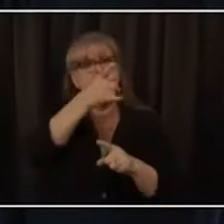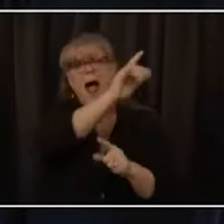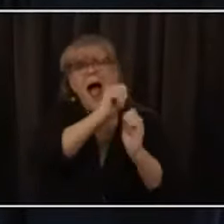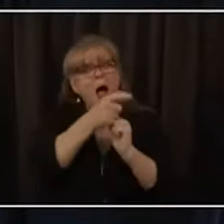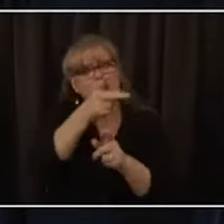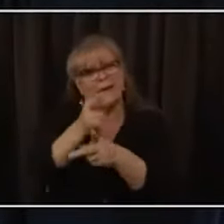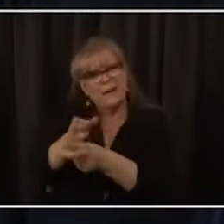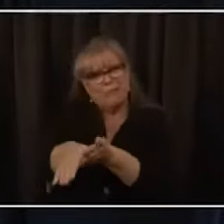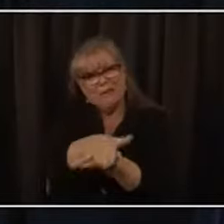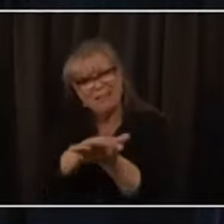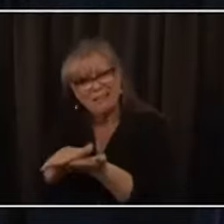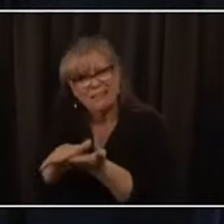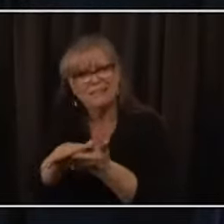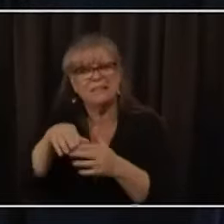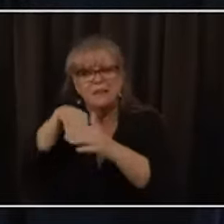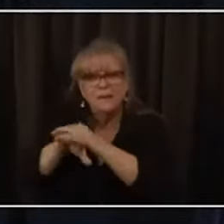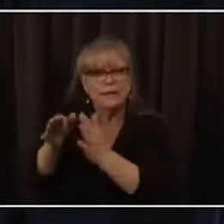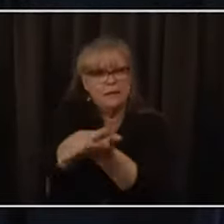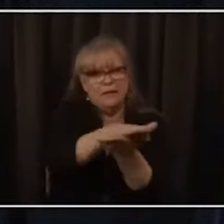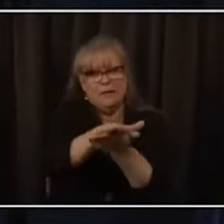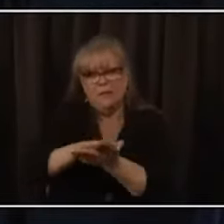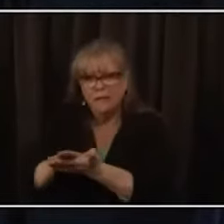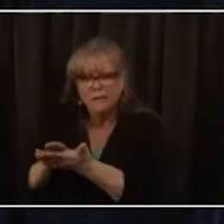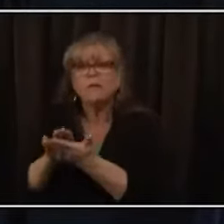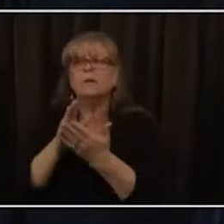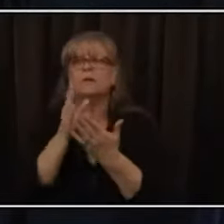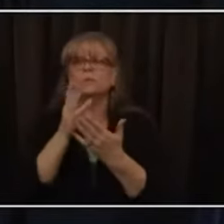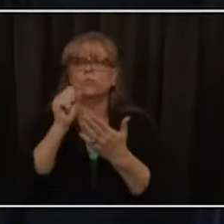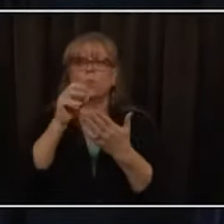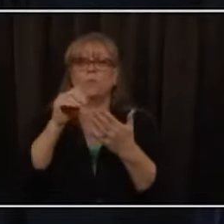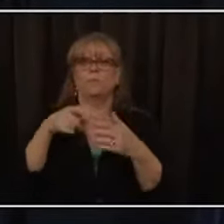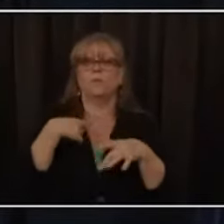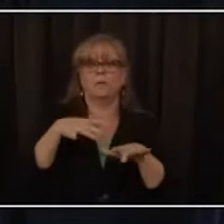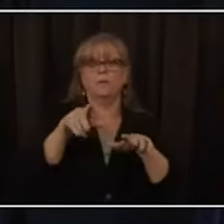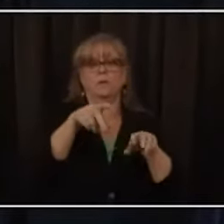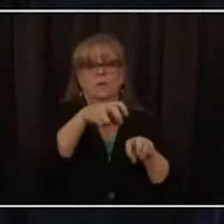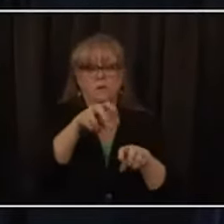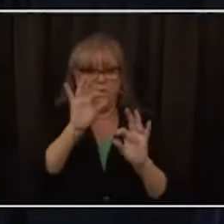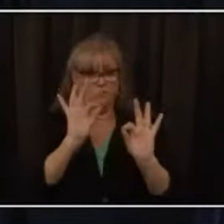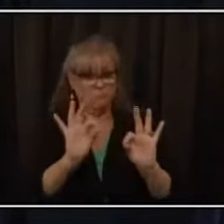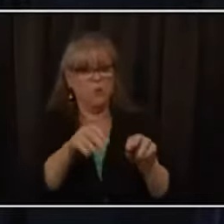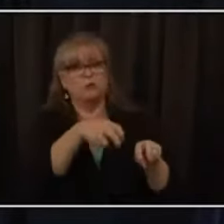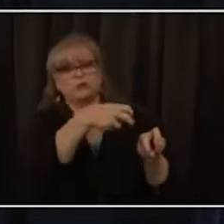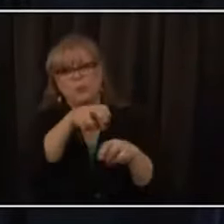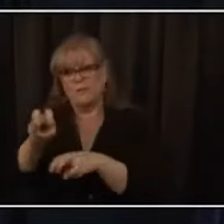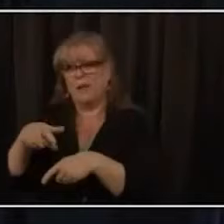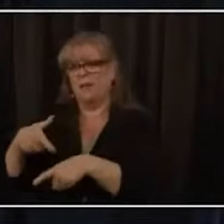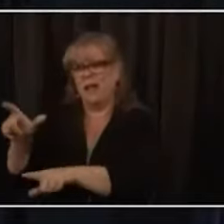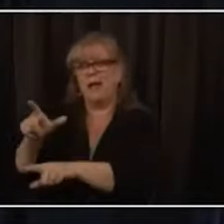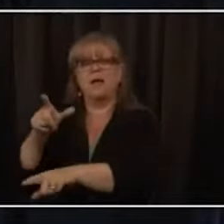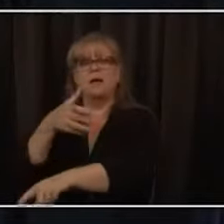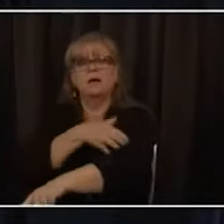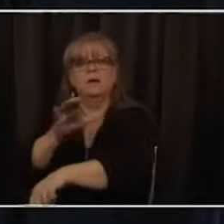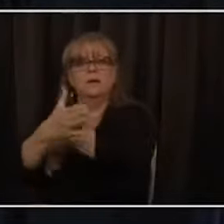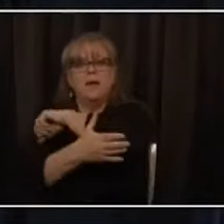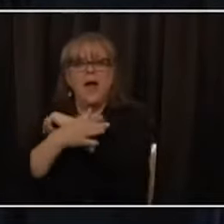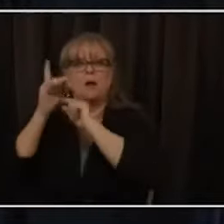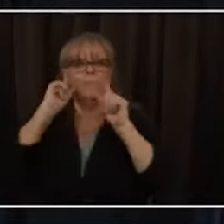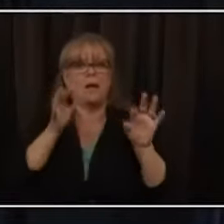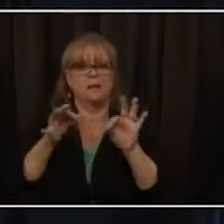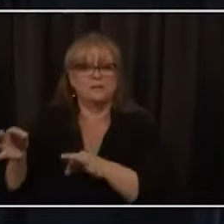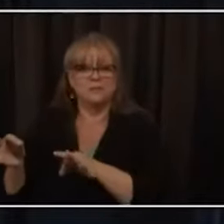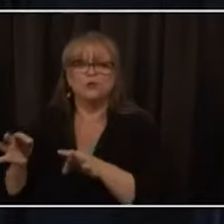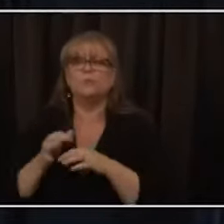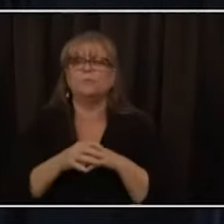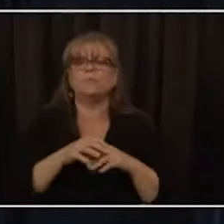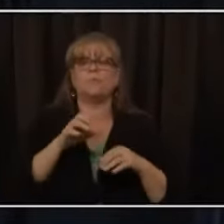local control as we announced on April 16th. Now, that doesn't mean that the state in any way, shape, or form is letting up on our efforts to suppress the virus.